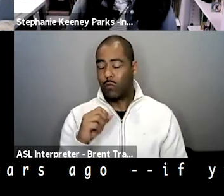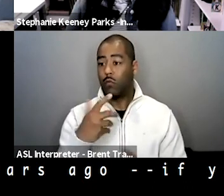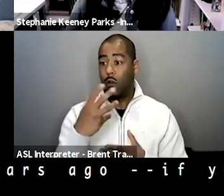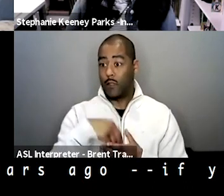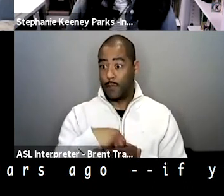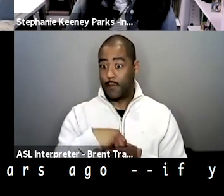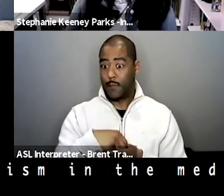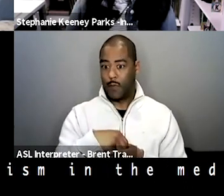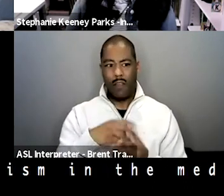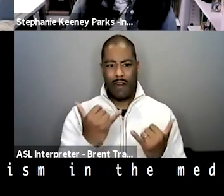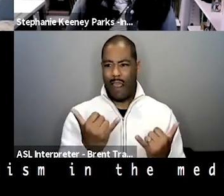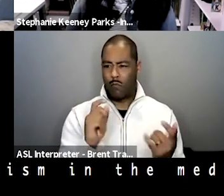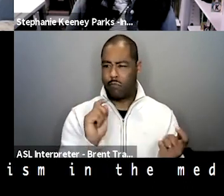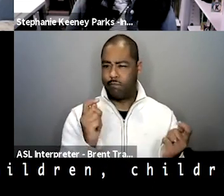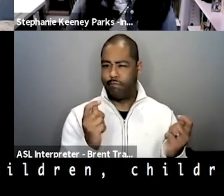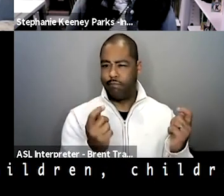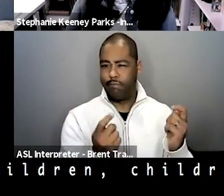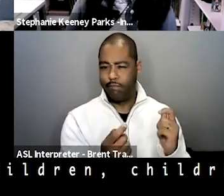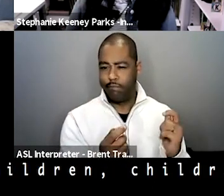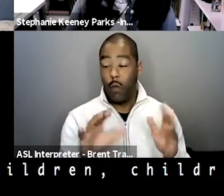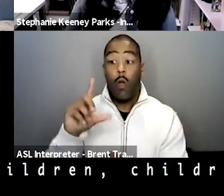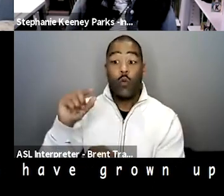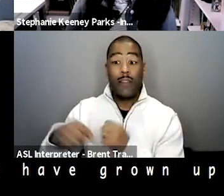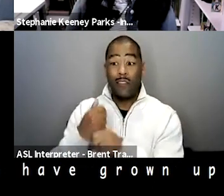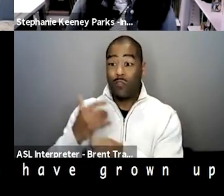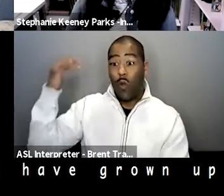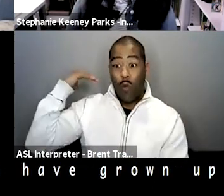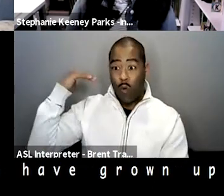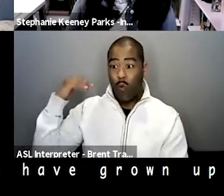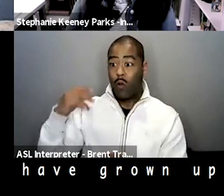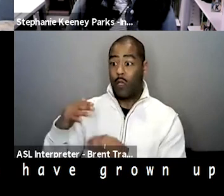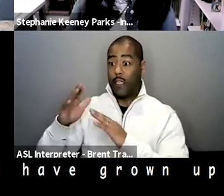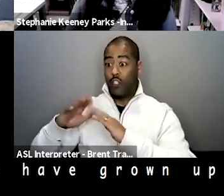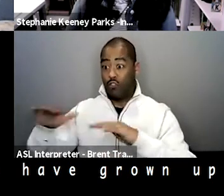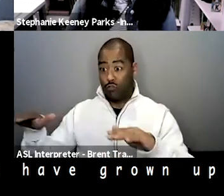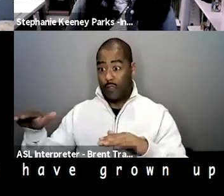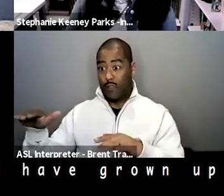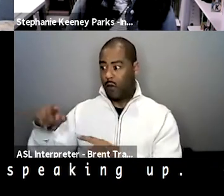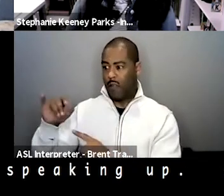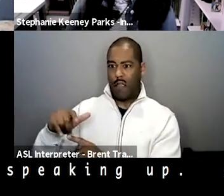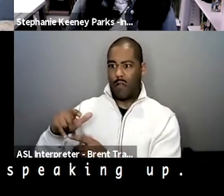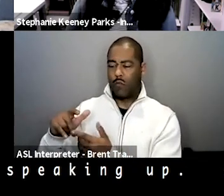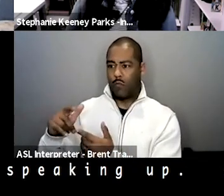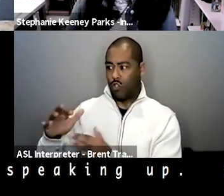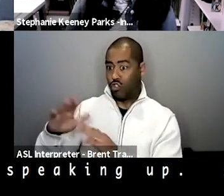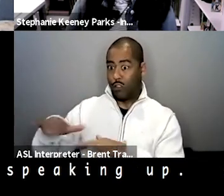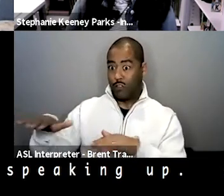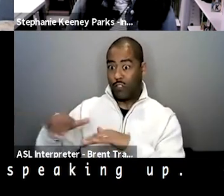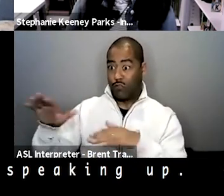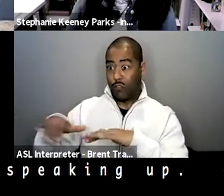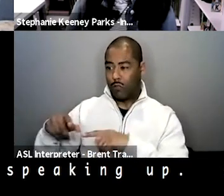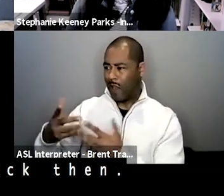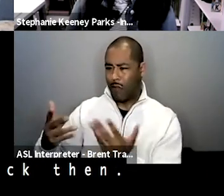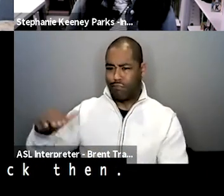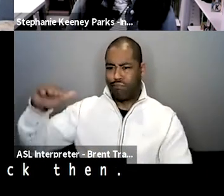years ago, if you talked with autism in the media, anywhere else, it was always about children, it was children. Those children have grown up, and a lot of those children are now speaking out,